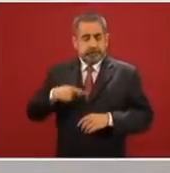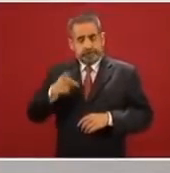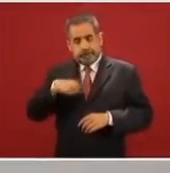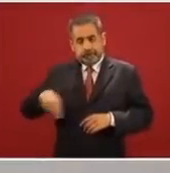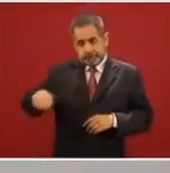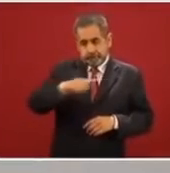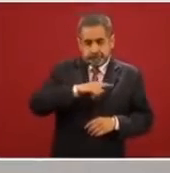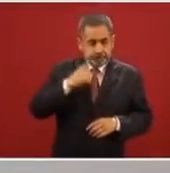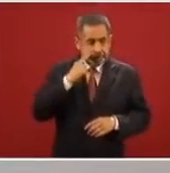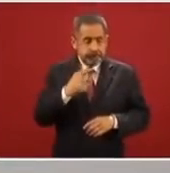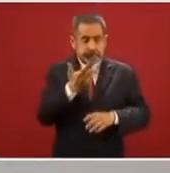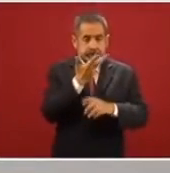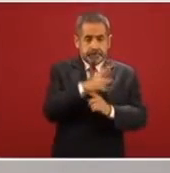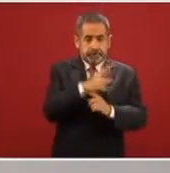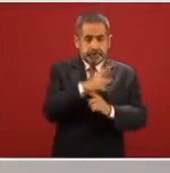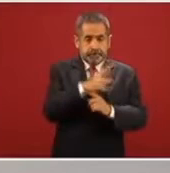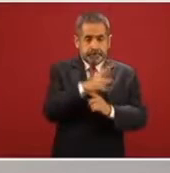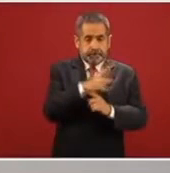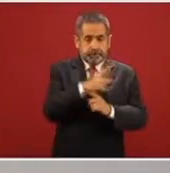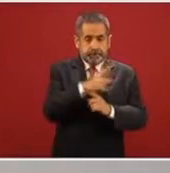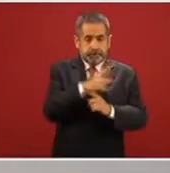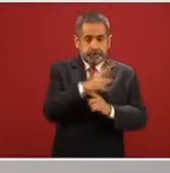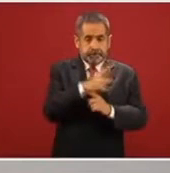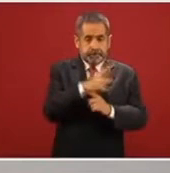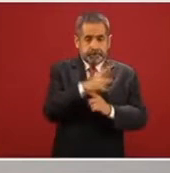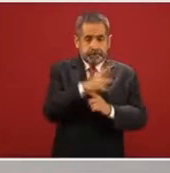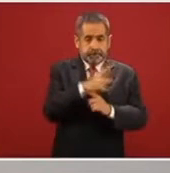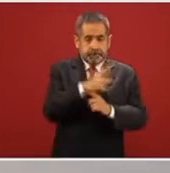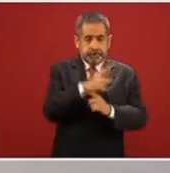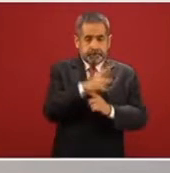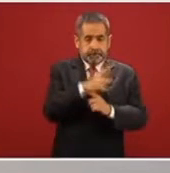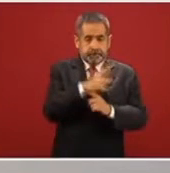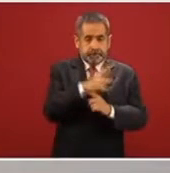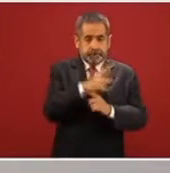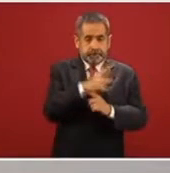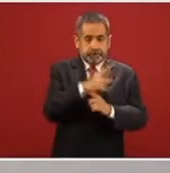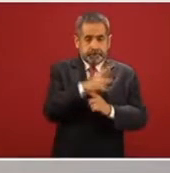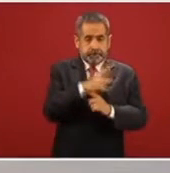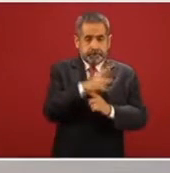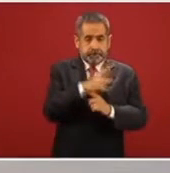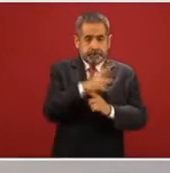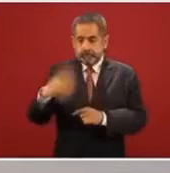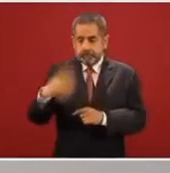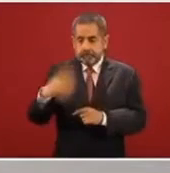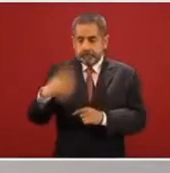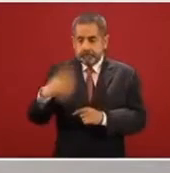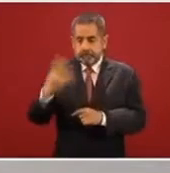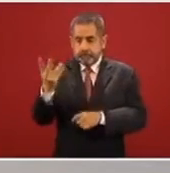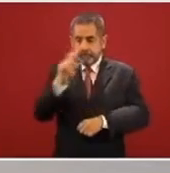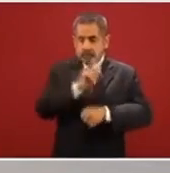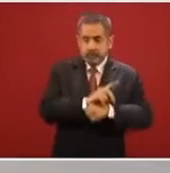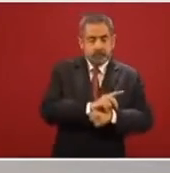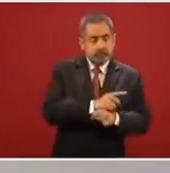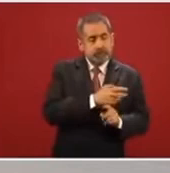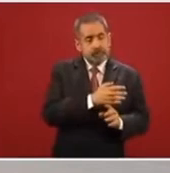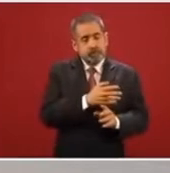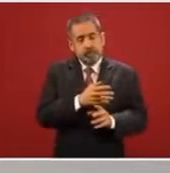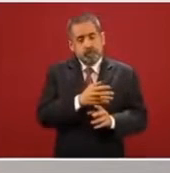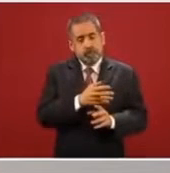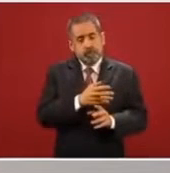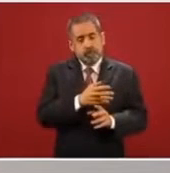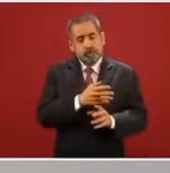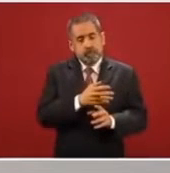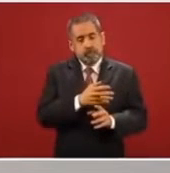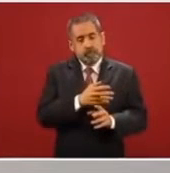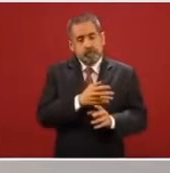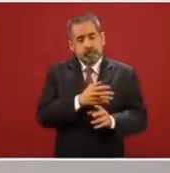esos 10 a 14 días that pass within those 10 to 14 days, dejan de ser contagiosas